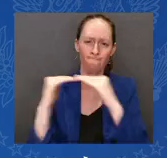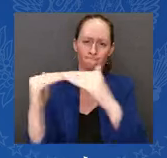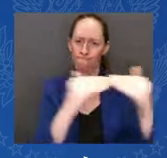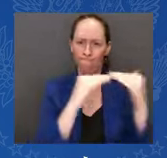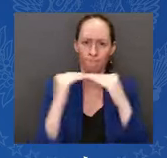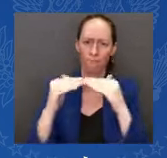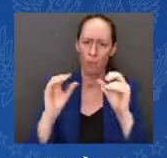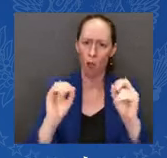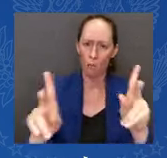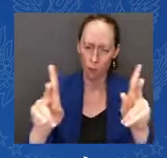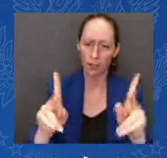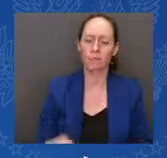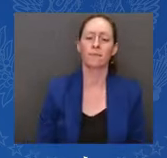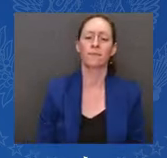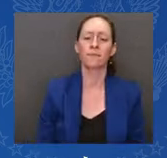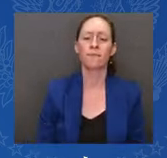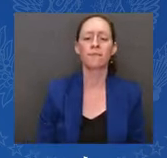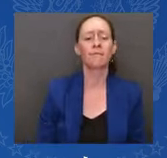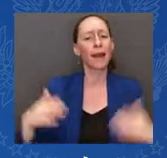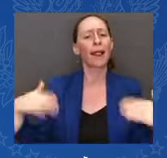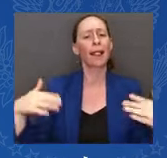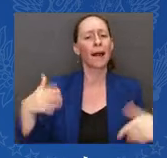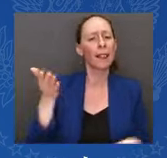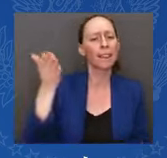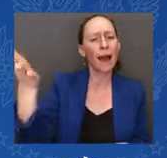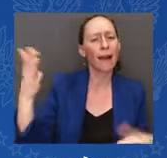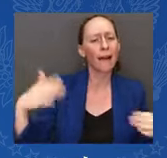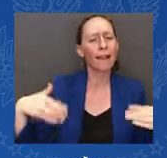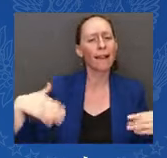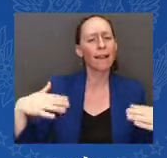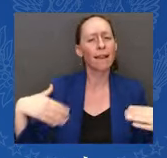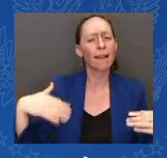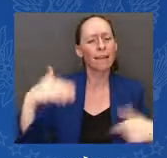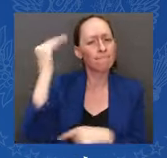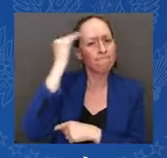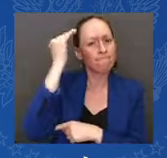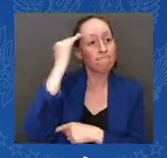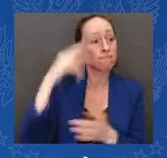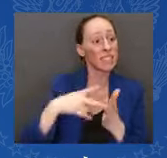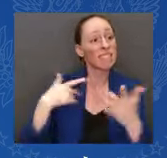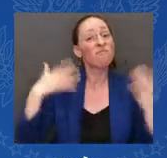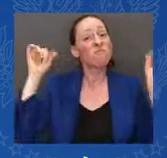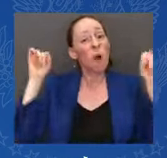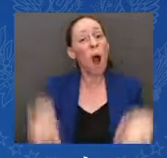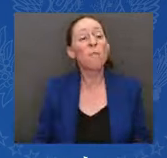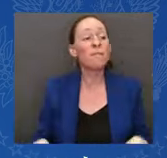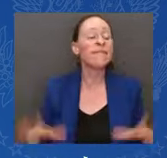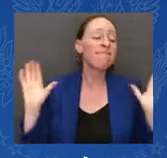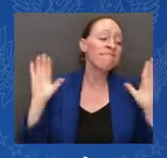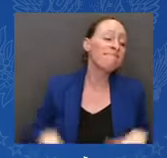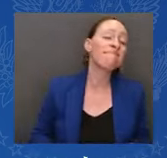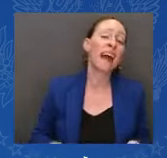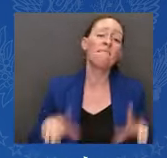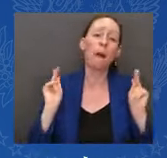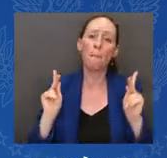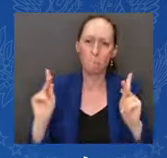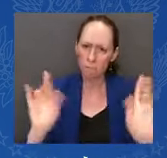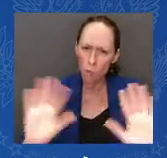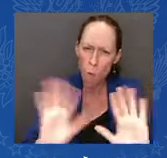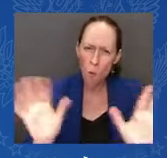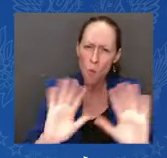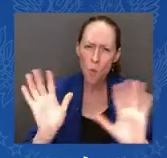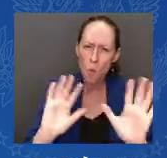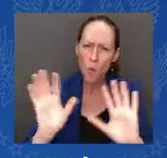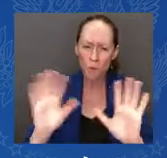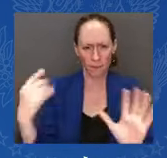We should never allow the country to walk away from the dream upon which it was founded. That opportunity is for everyone, not